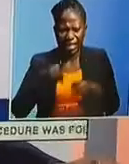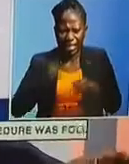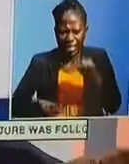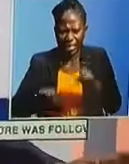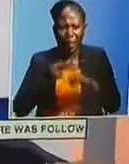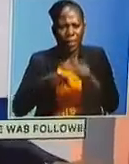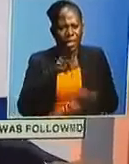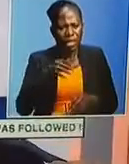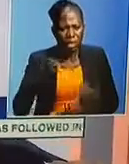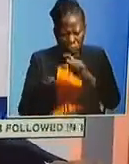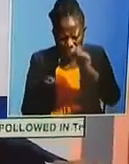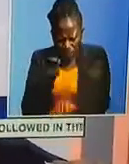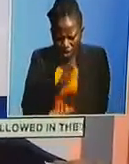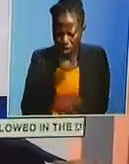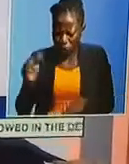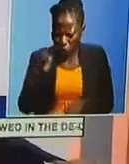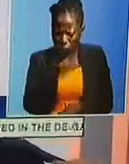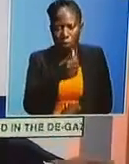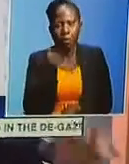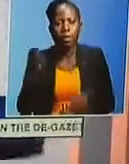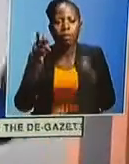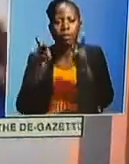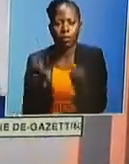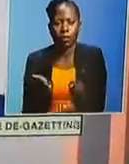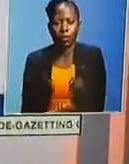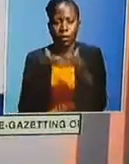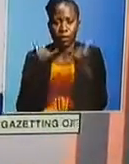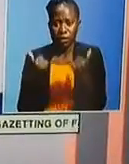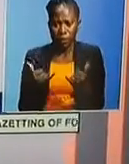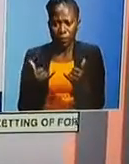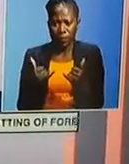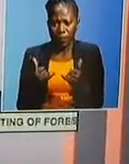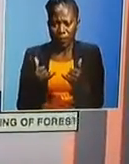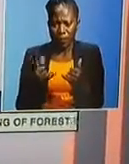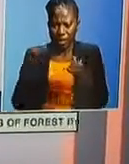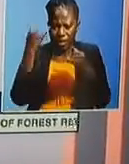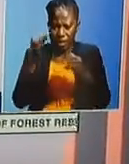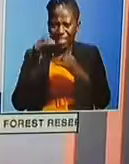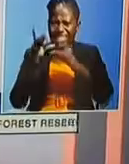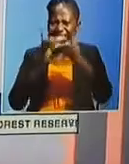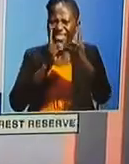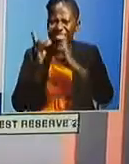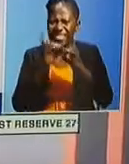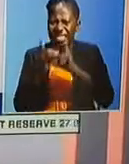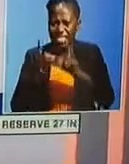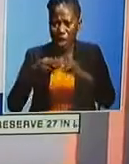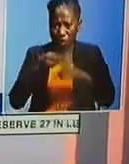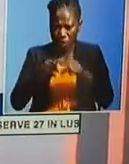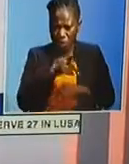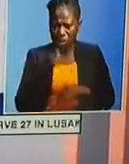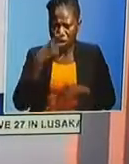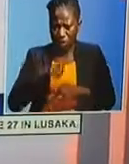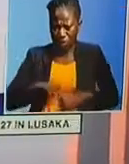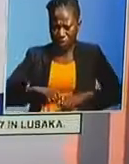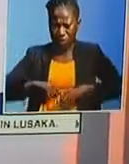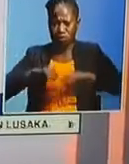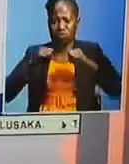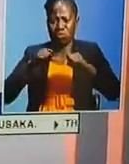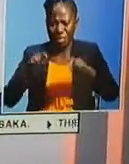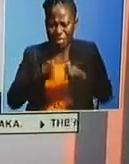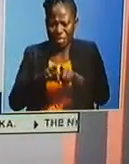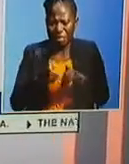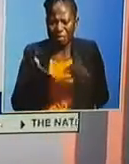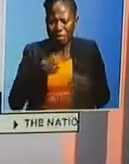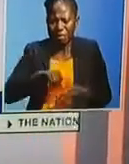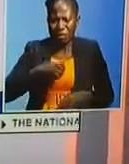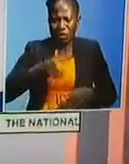I think that is what is important. The idea of talking about the tendency of people to be bossy or indeed feel superior than